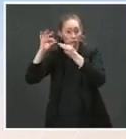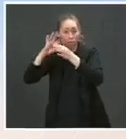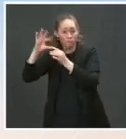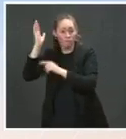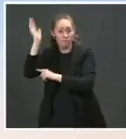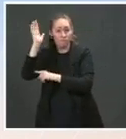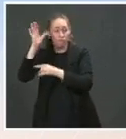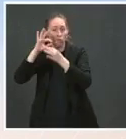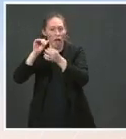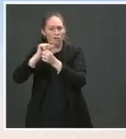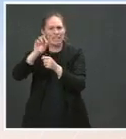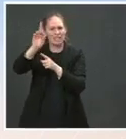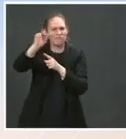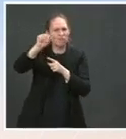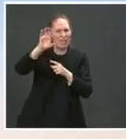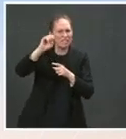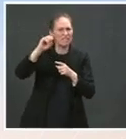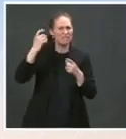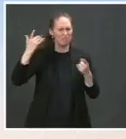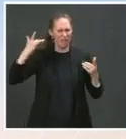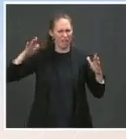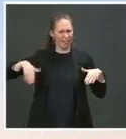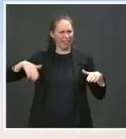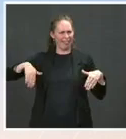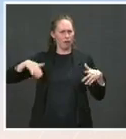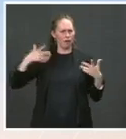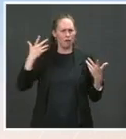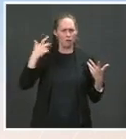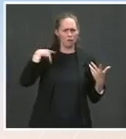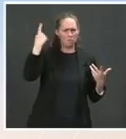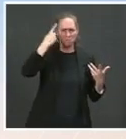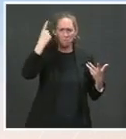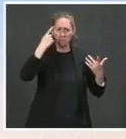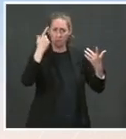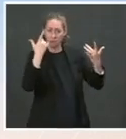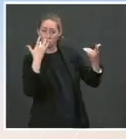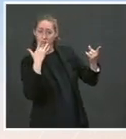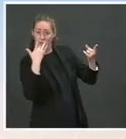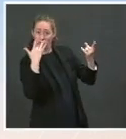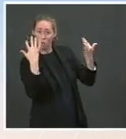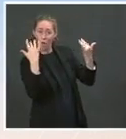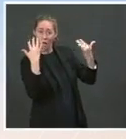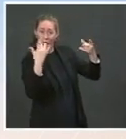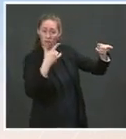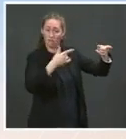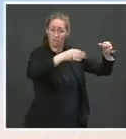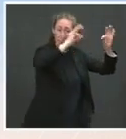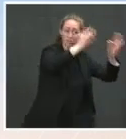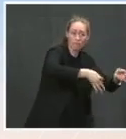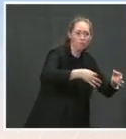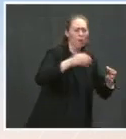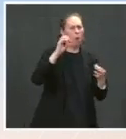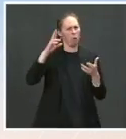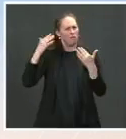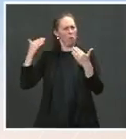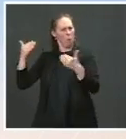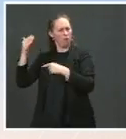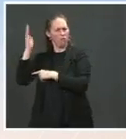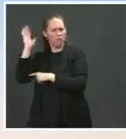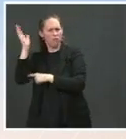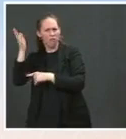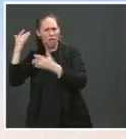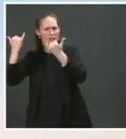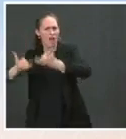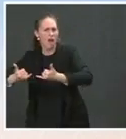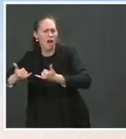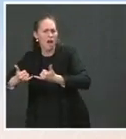immediately after this trial, regardless of what the outcome is, be the time for him to do that? Well, first I would say again that